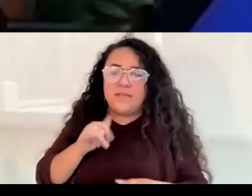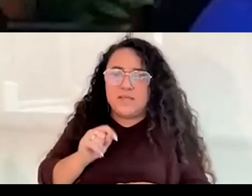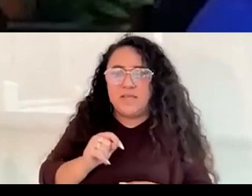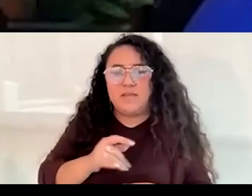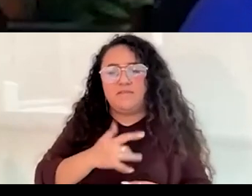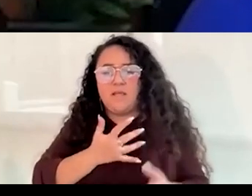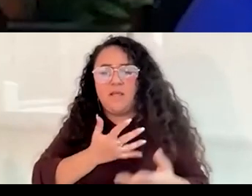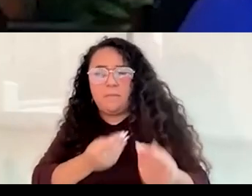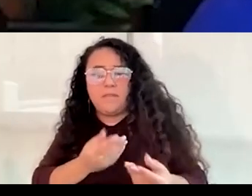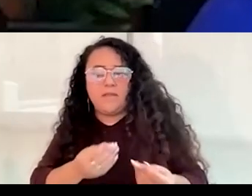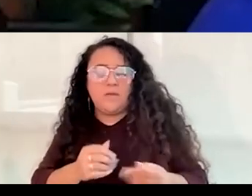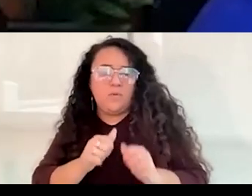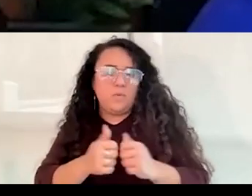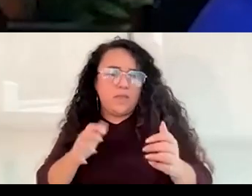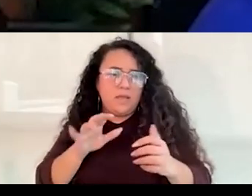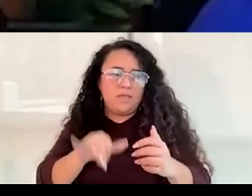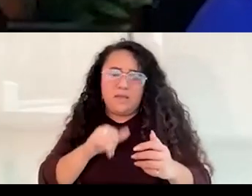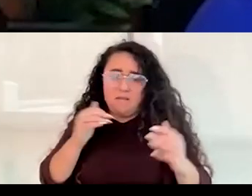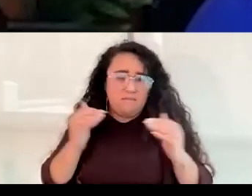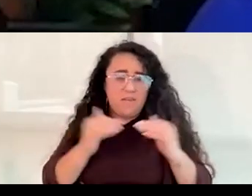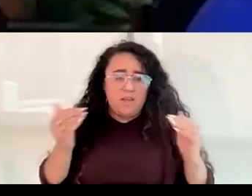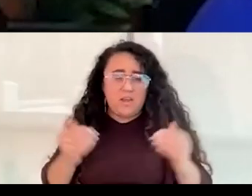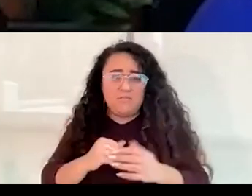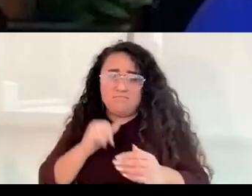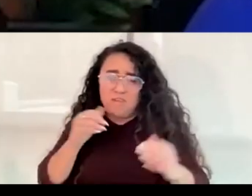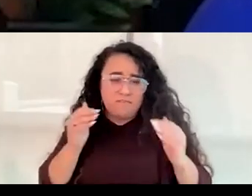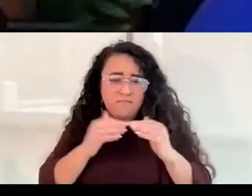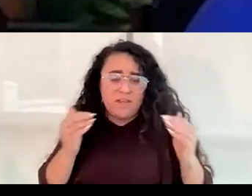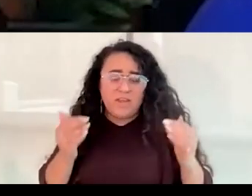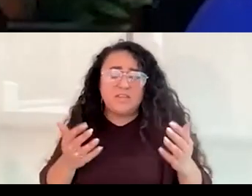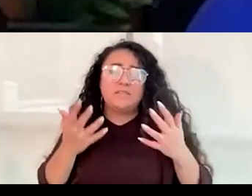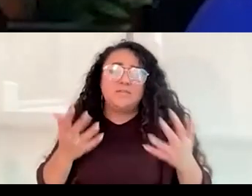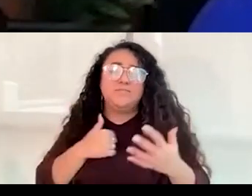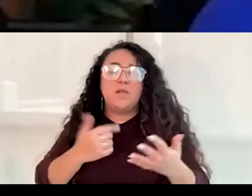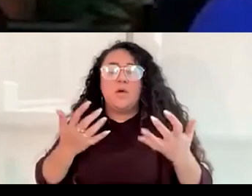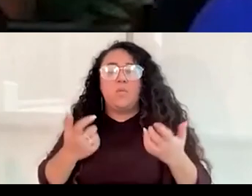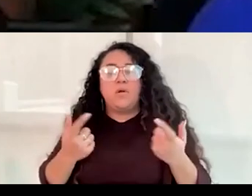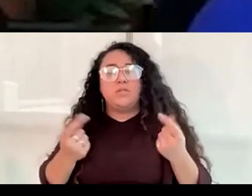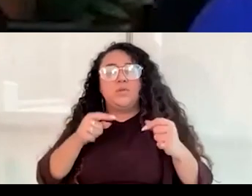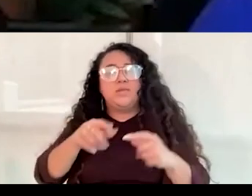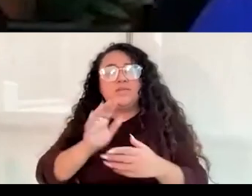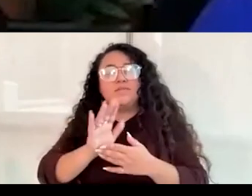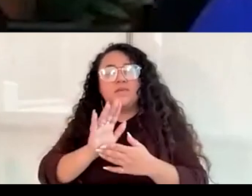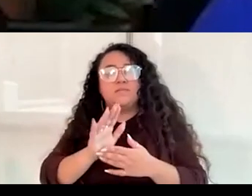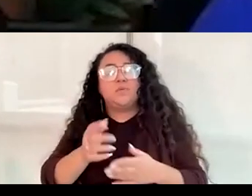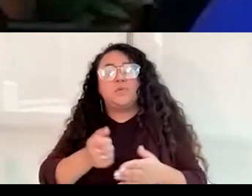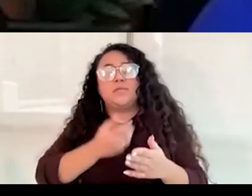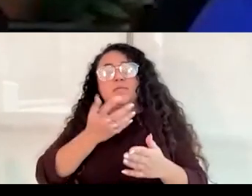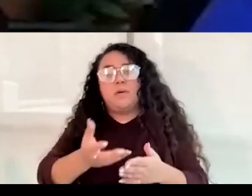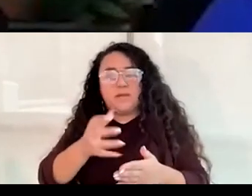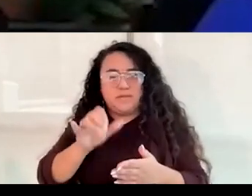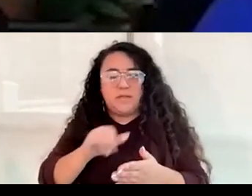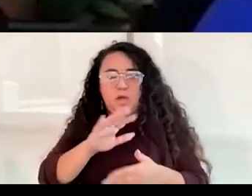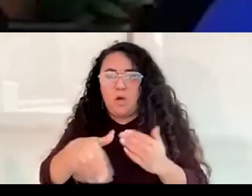empathetic, it's kind of a bit unfair, you know? So I wanted to do this film to kind of express all